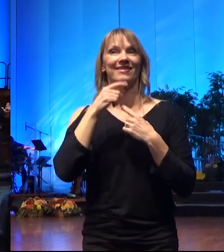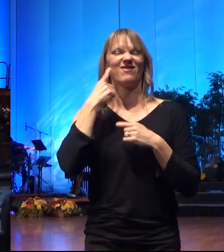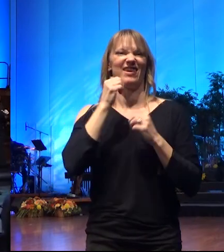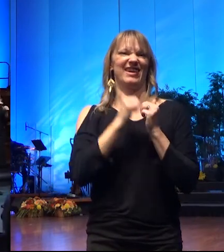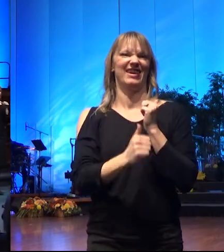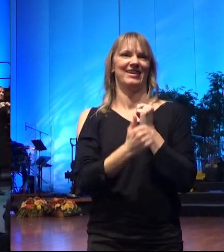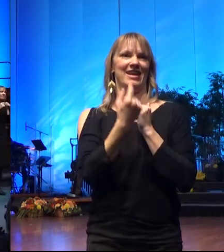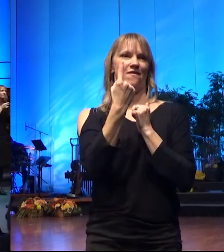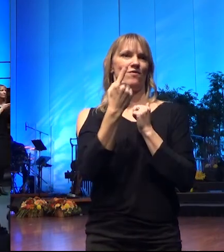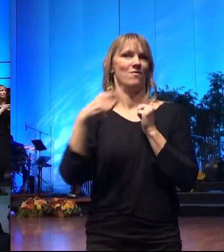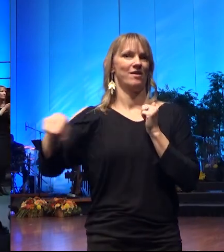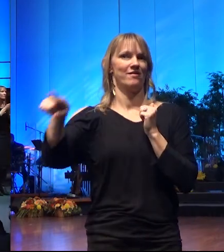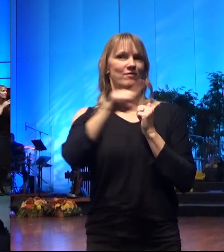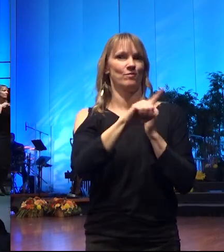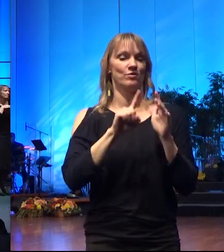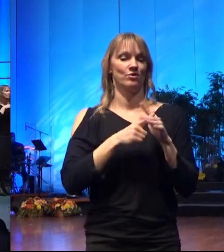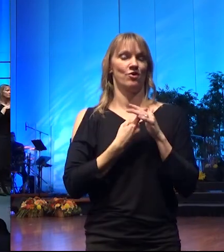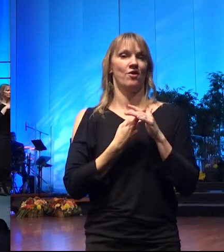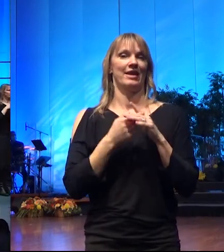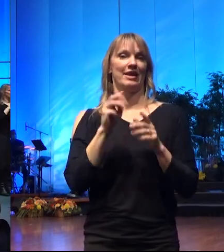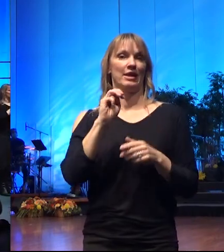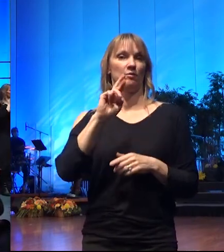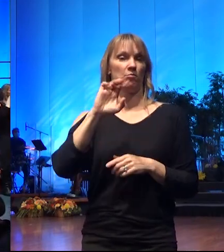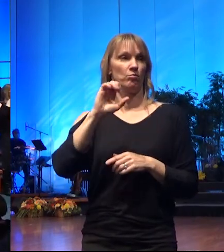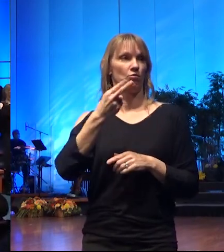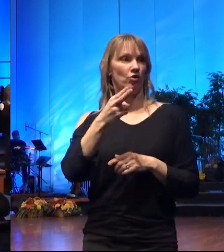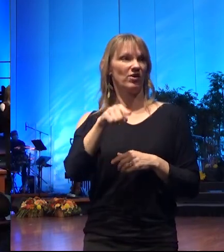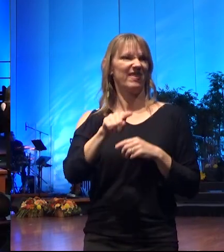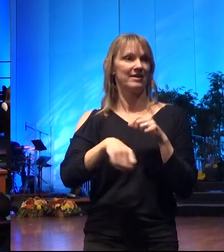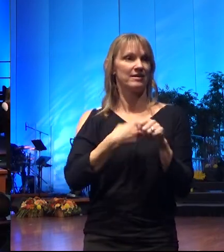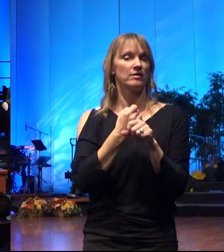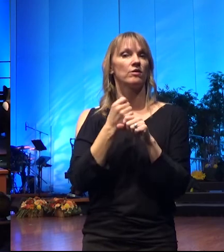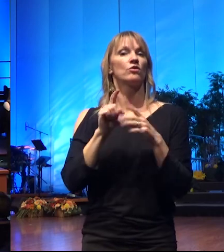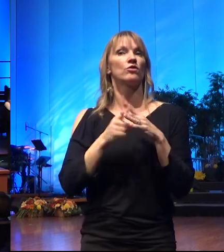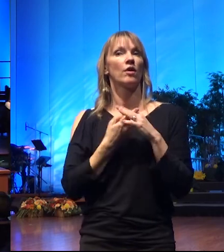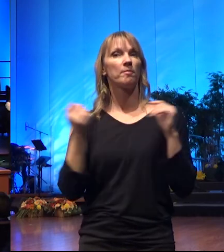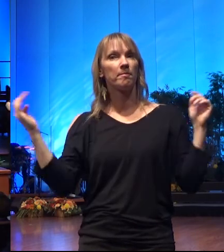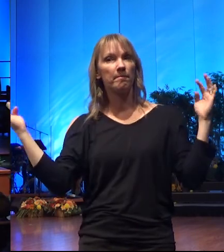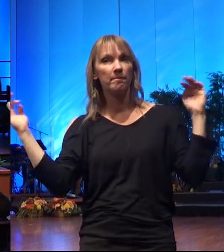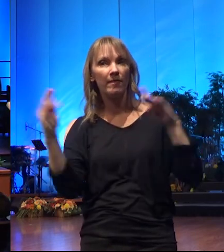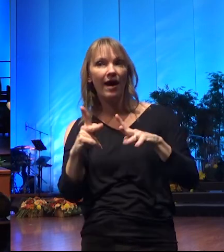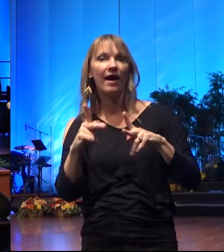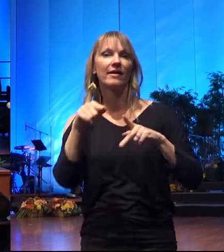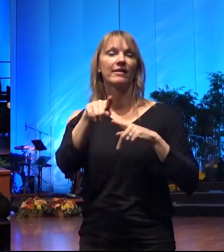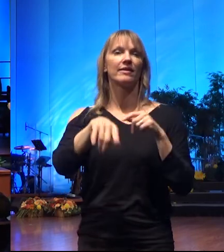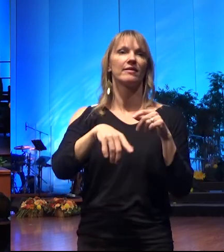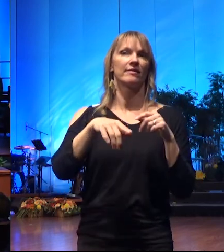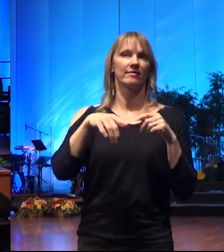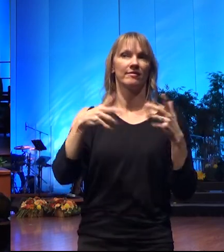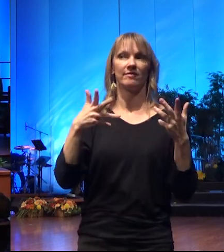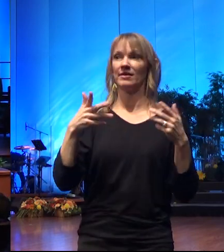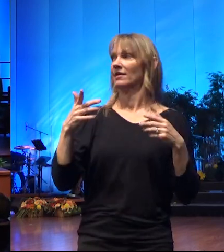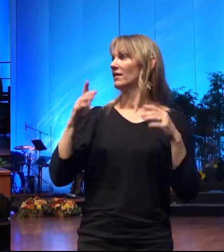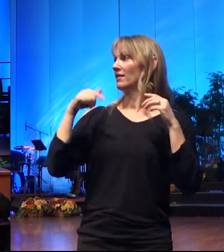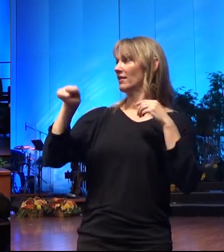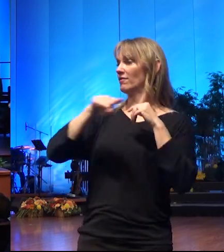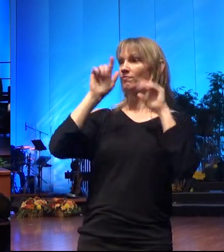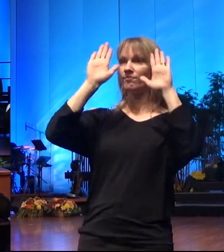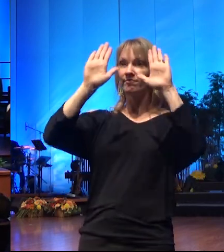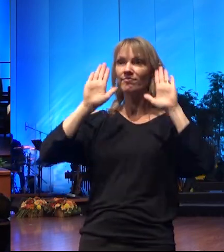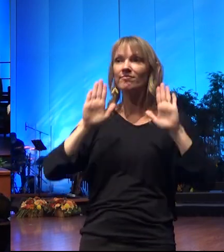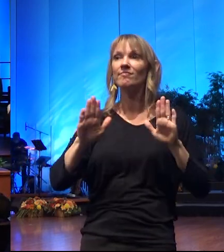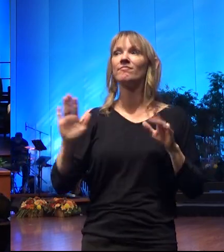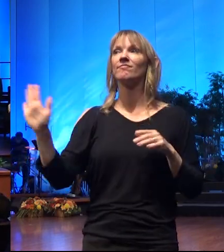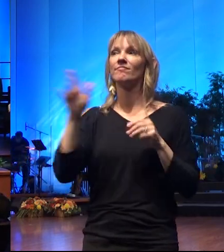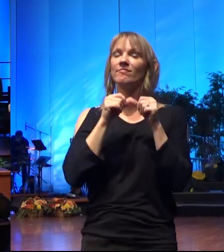their professionalism, putting their own health at risk to help create this safe environment for us. We're so grateful for them. And I'm so grateful for our staff leadership in that area,